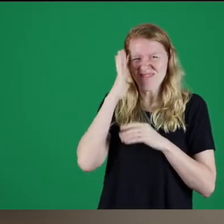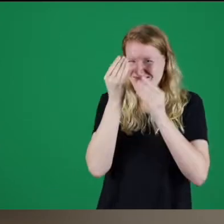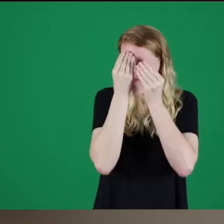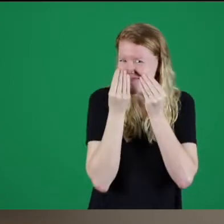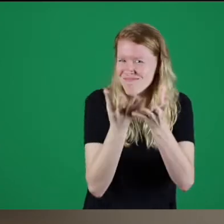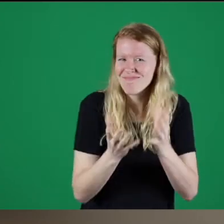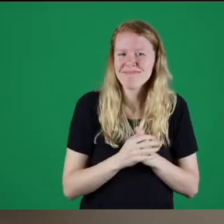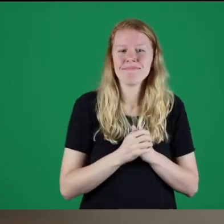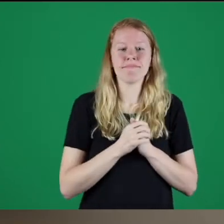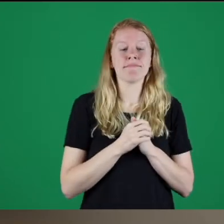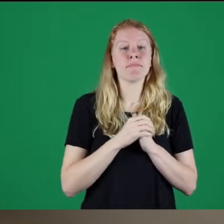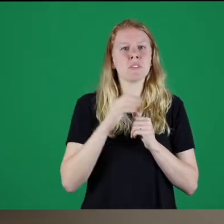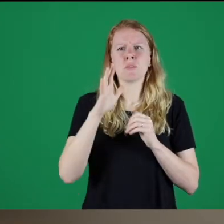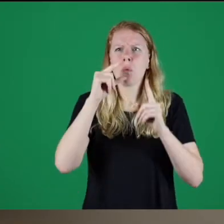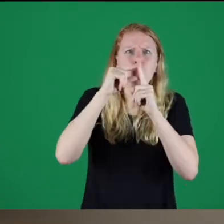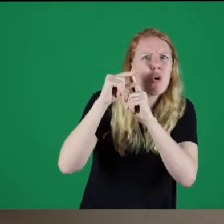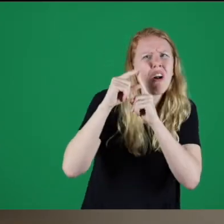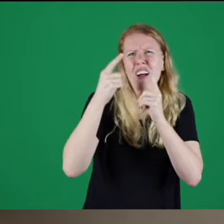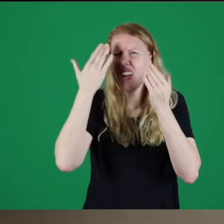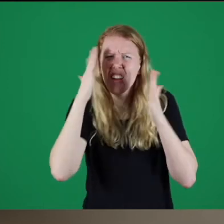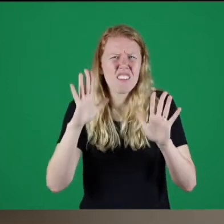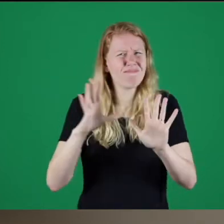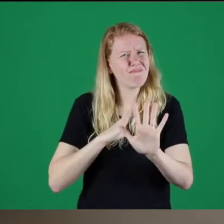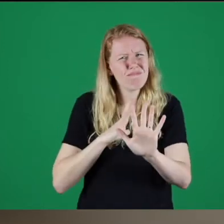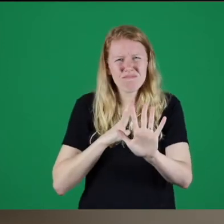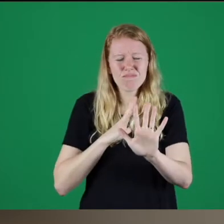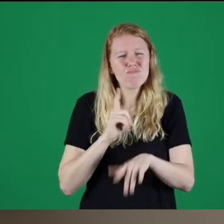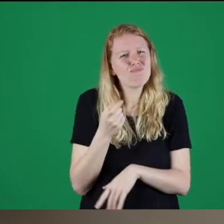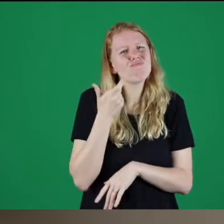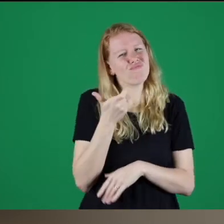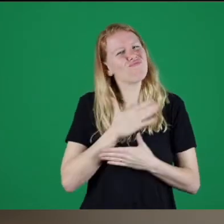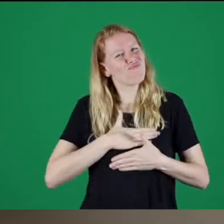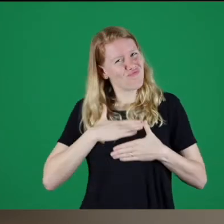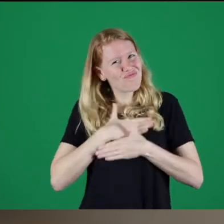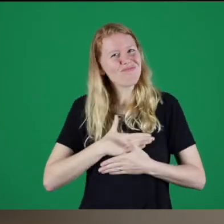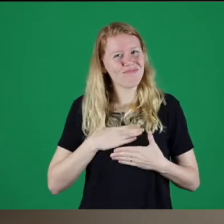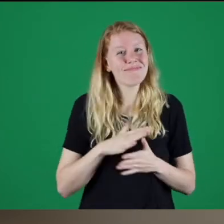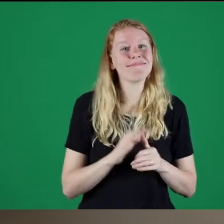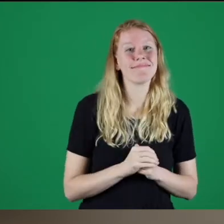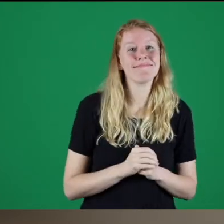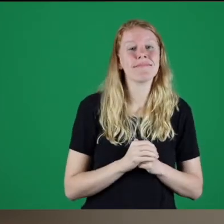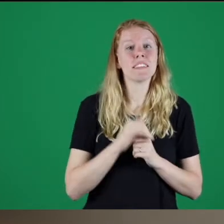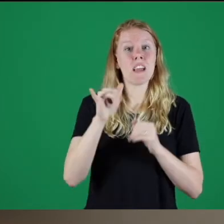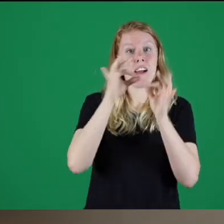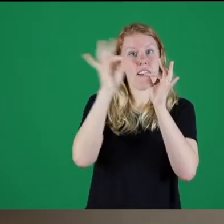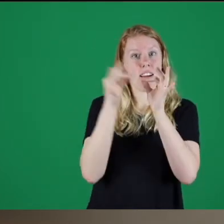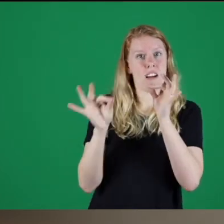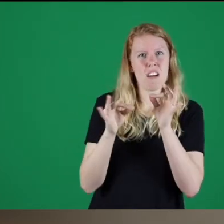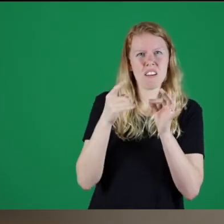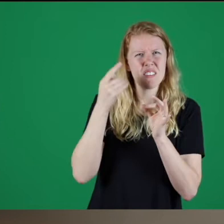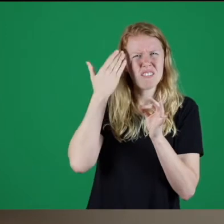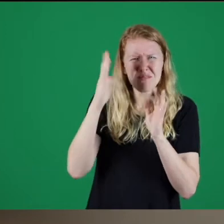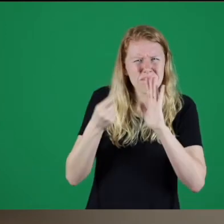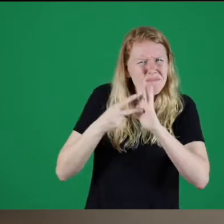Now, I'm going to sing a whole lot of words you don't know, but don't worry about all those words, okay? I'm going to sing those sort of like to prepare us for a story, the